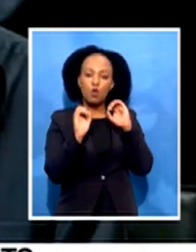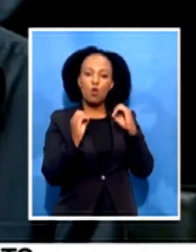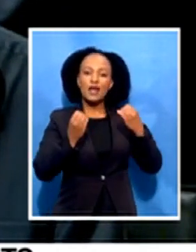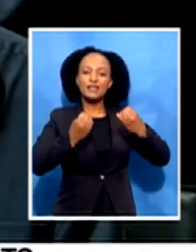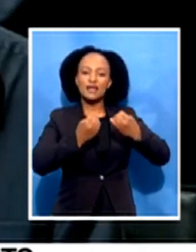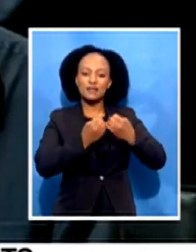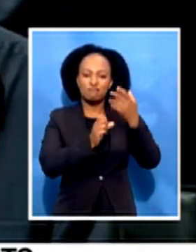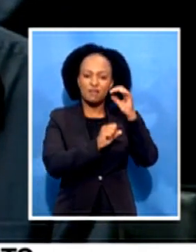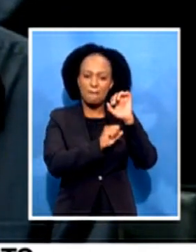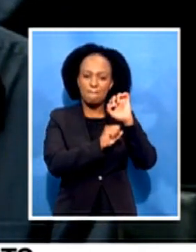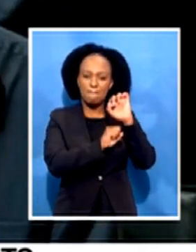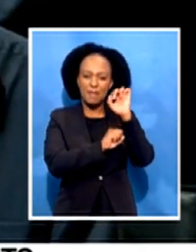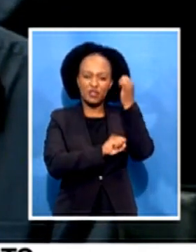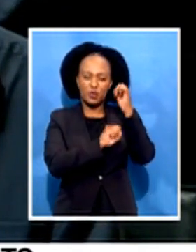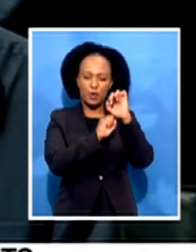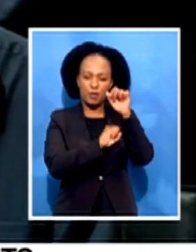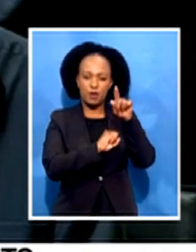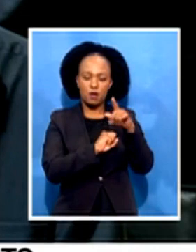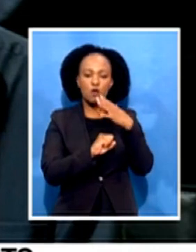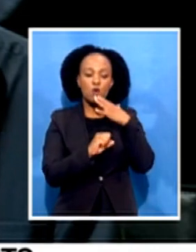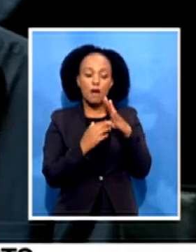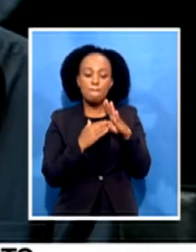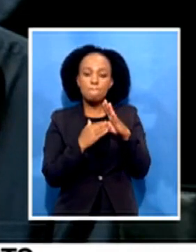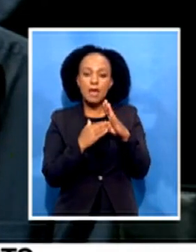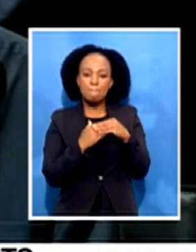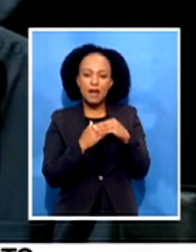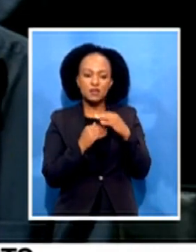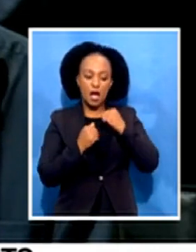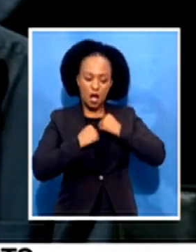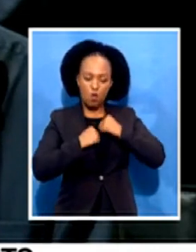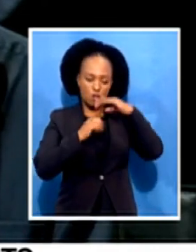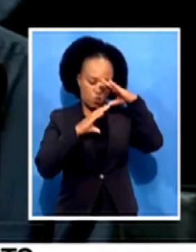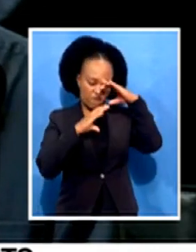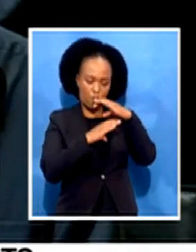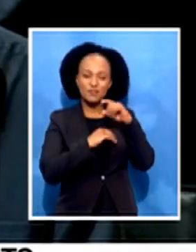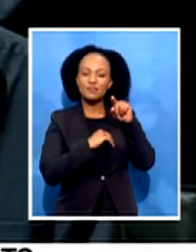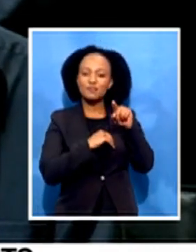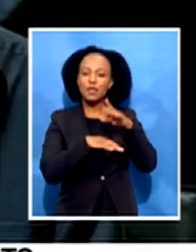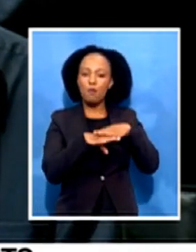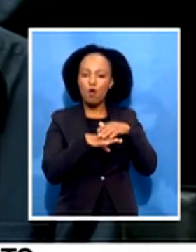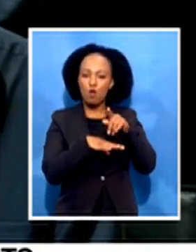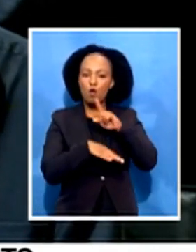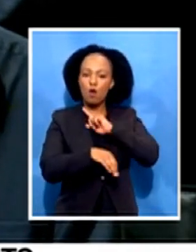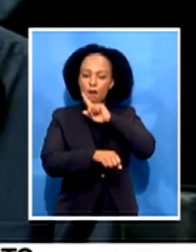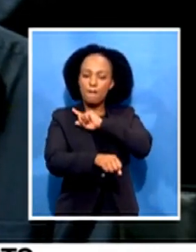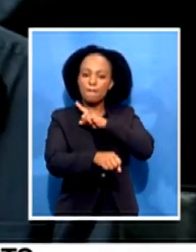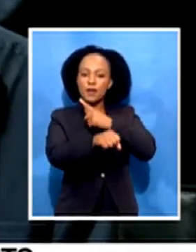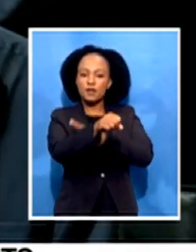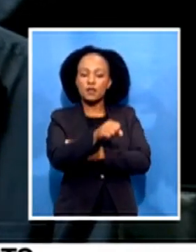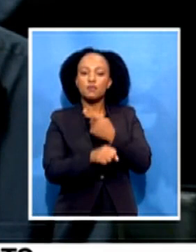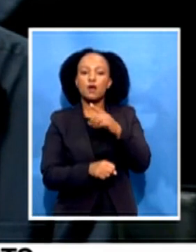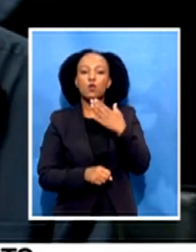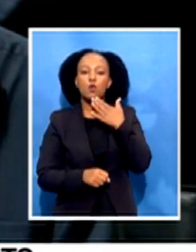members at the center of everything we do as mandated by our 13th Cosatu National Congress.